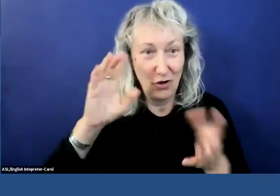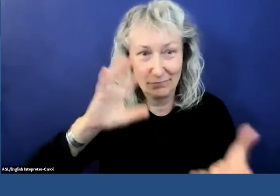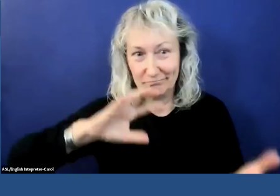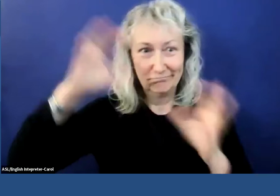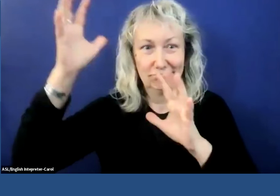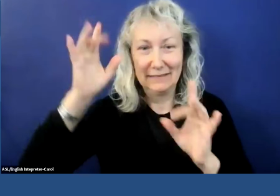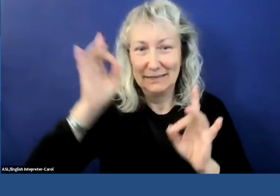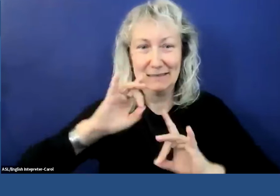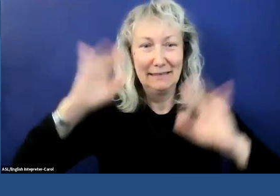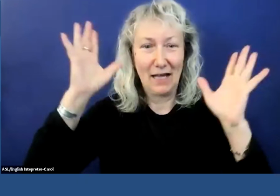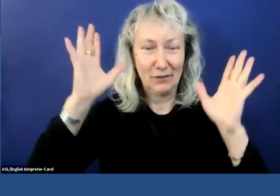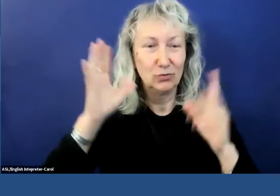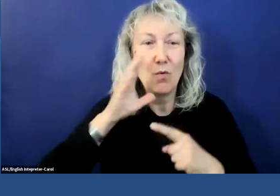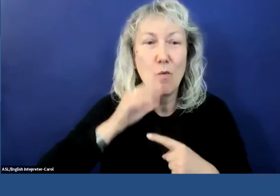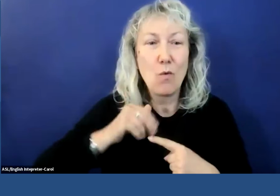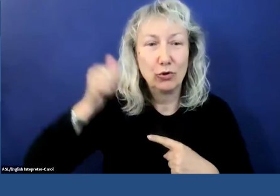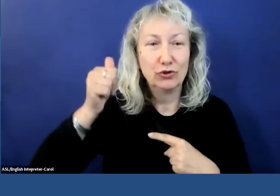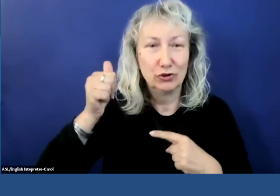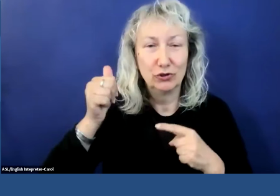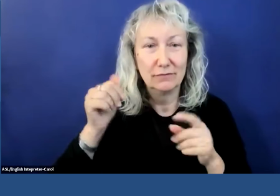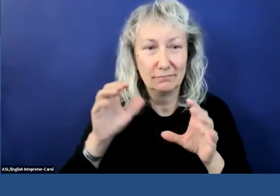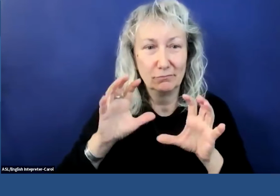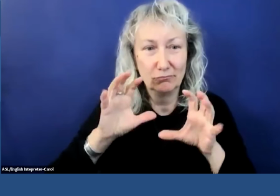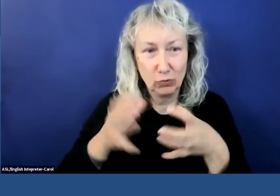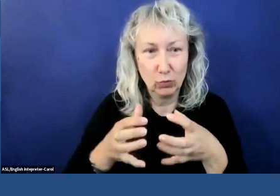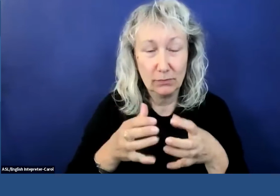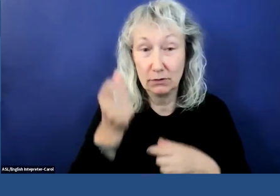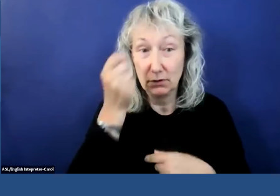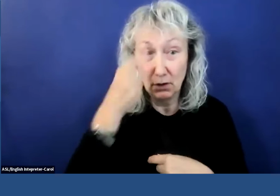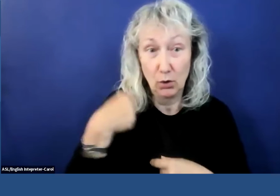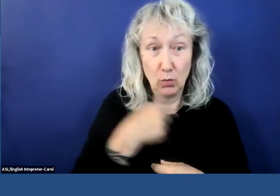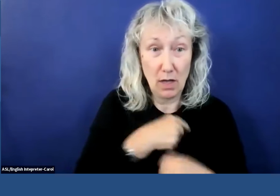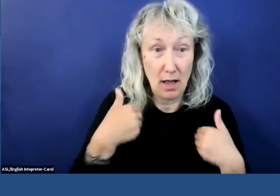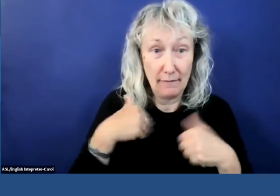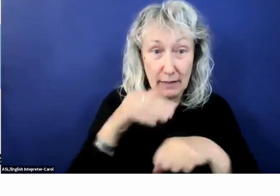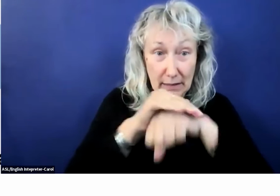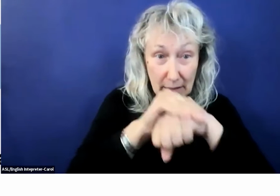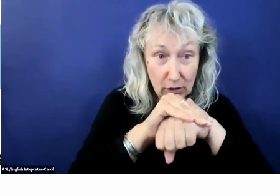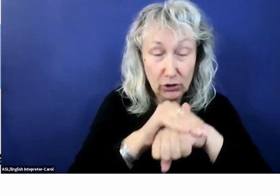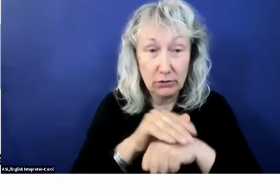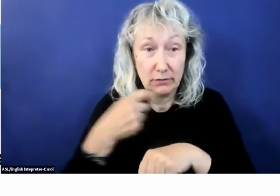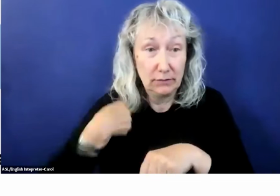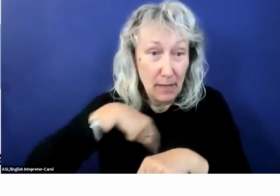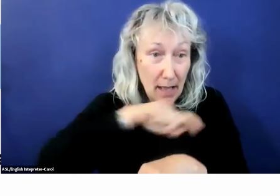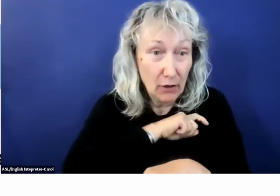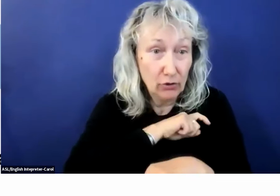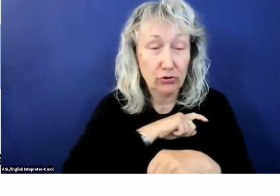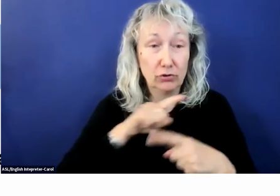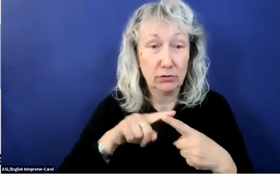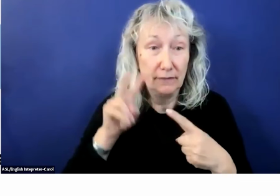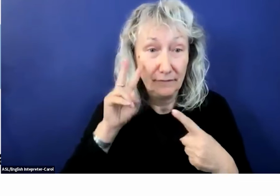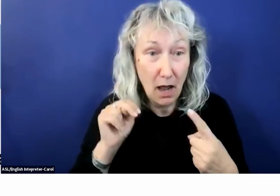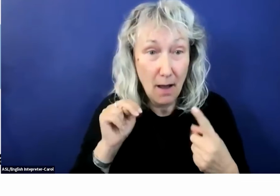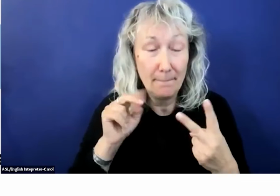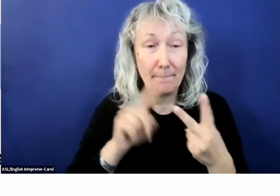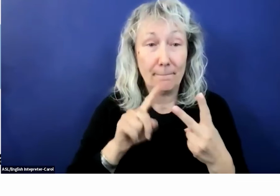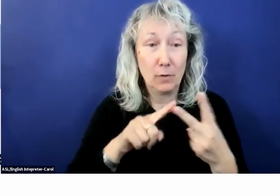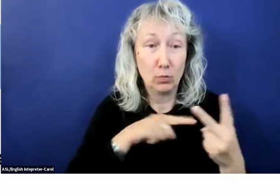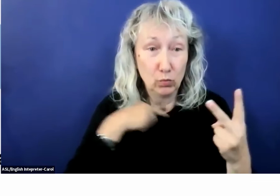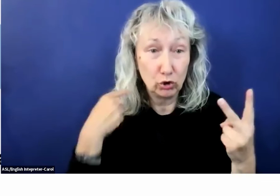series. This session will be offered in English with Spanish, Vietnamese, Russian, and